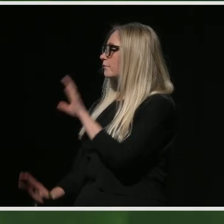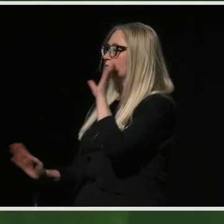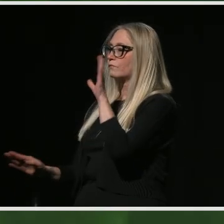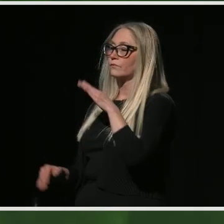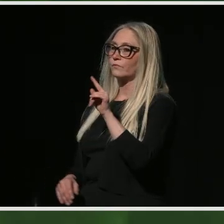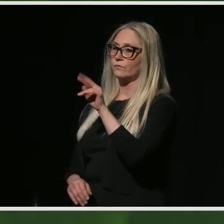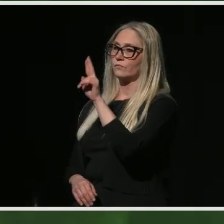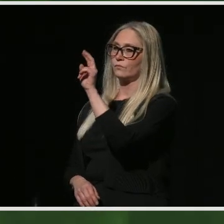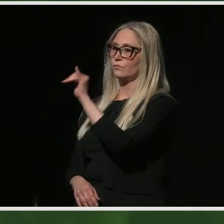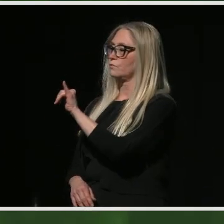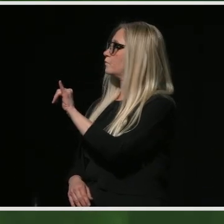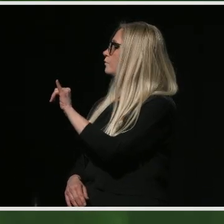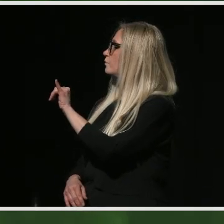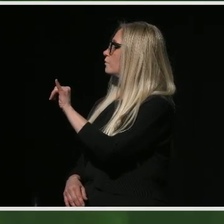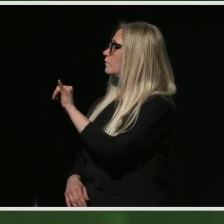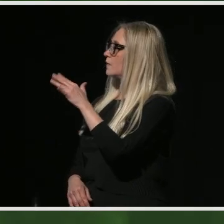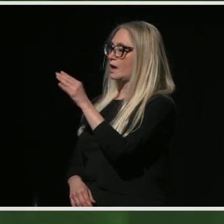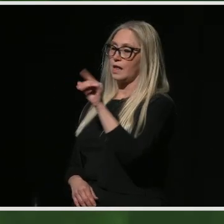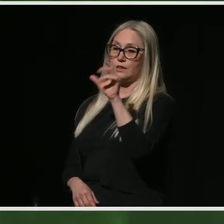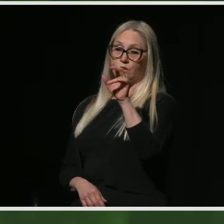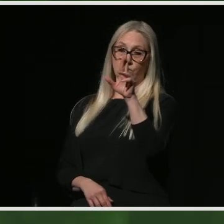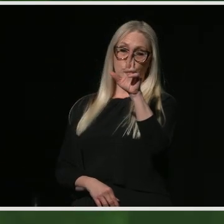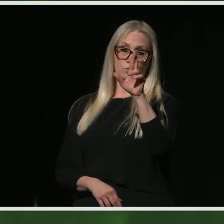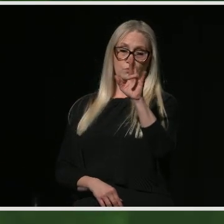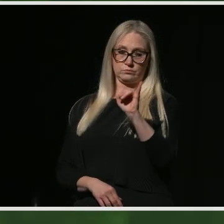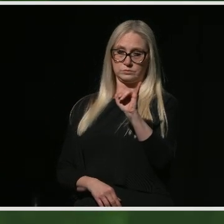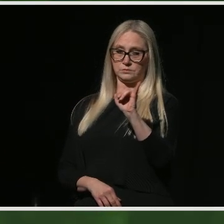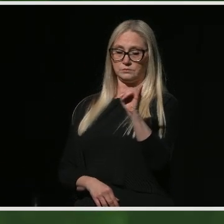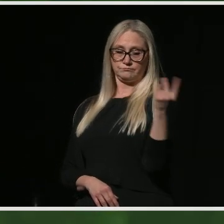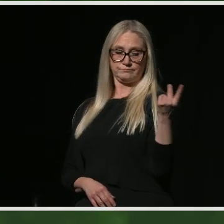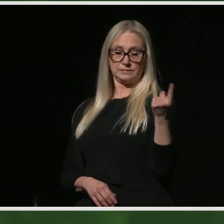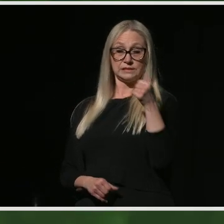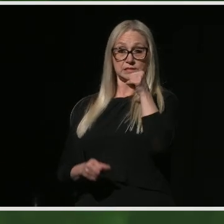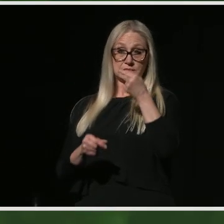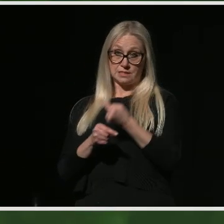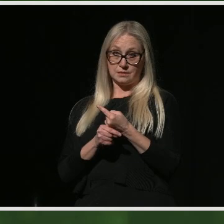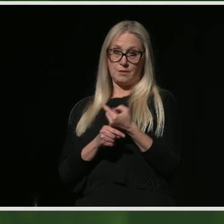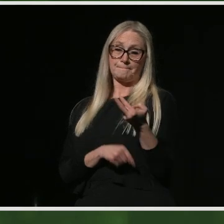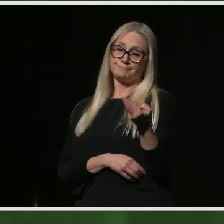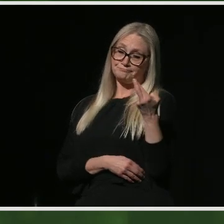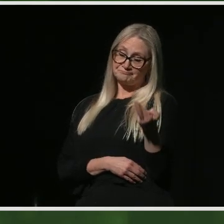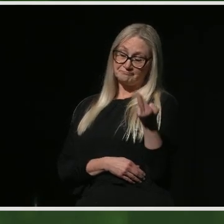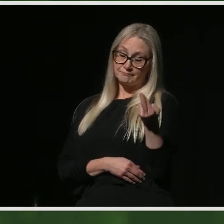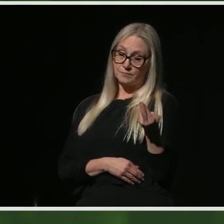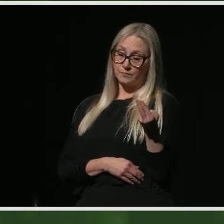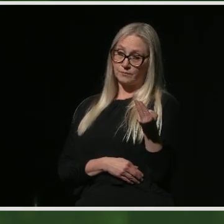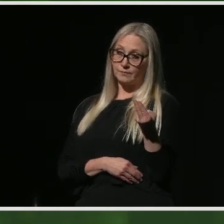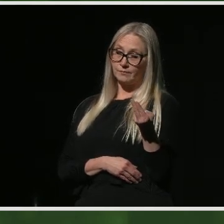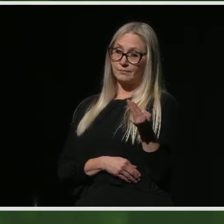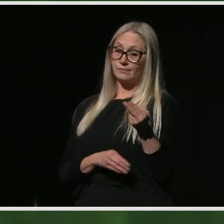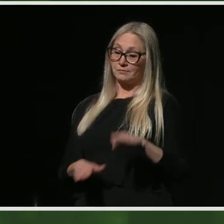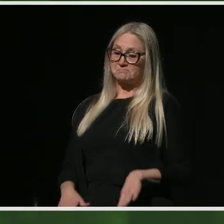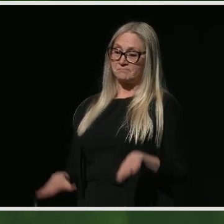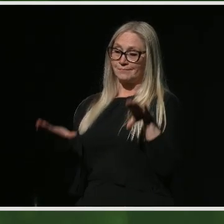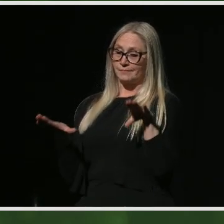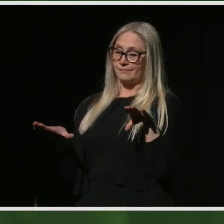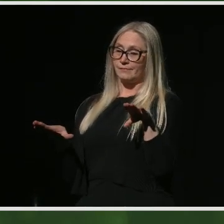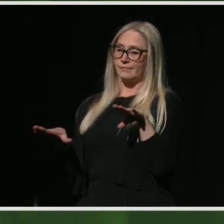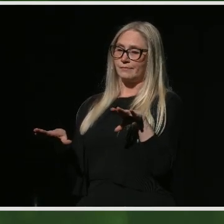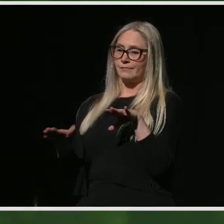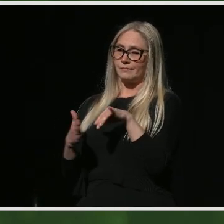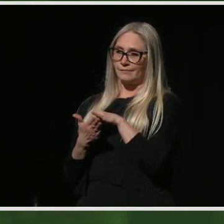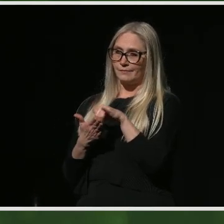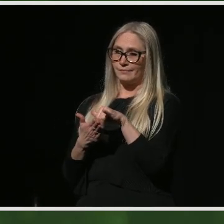everyone. I'm Tracy Luckow. And I'm Lori Gittimer. We're sisters, best friends, native New Yorkers, Cornell